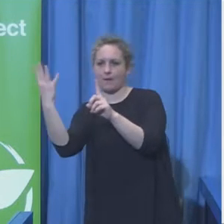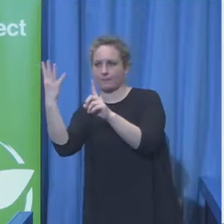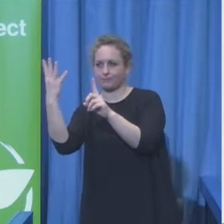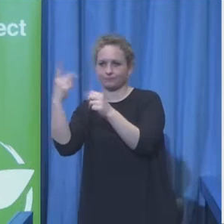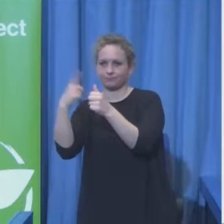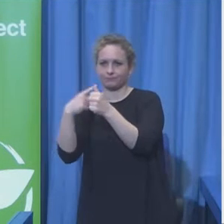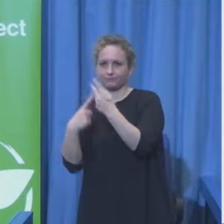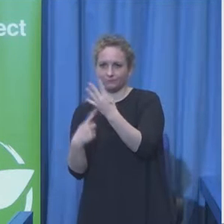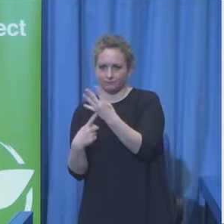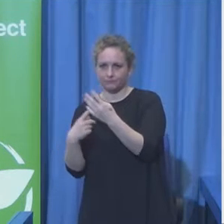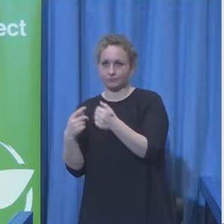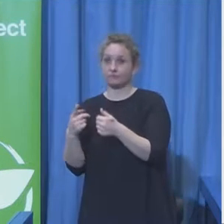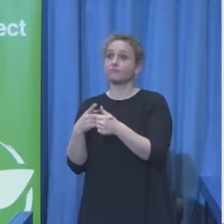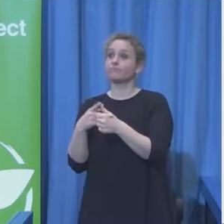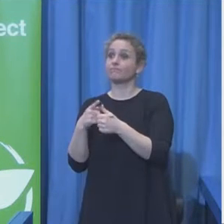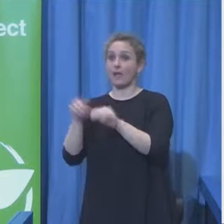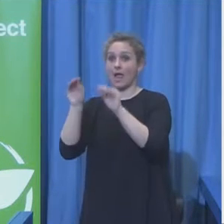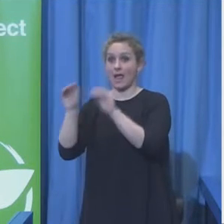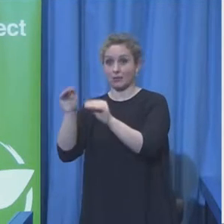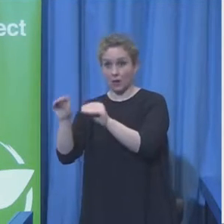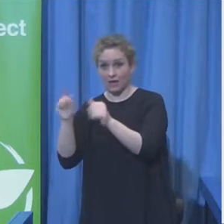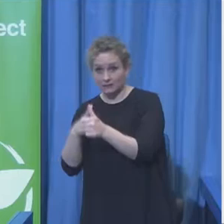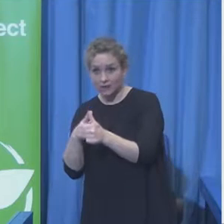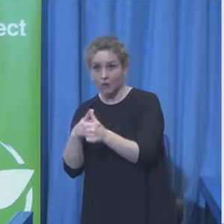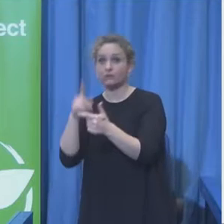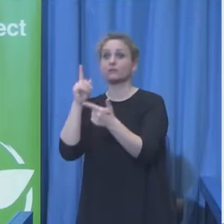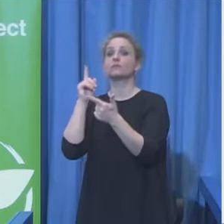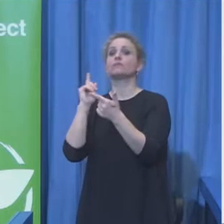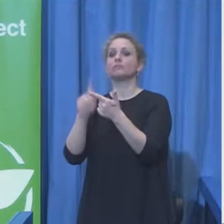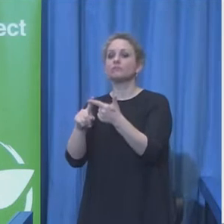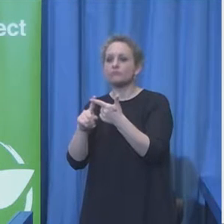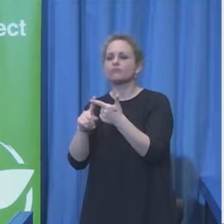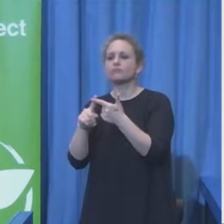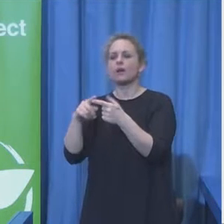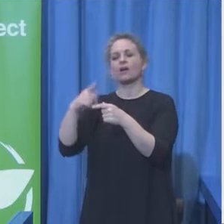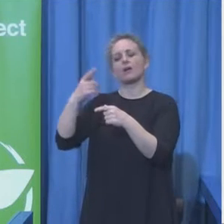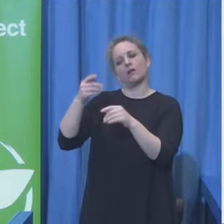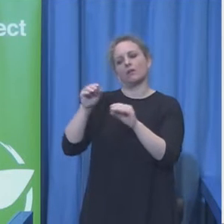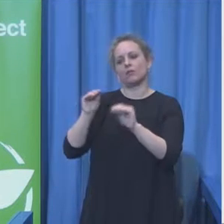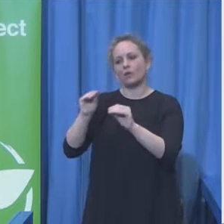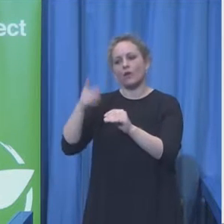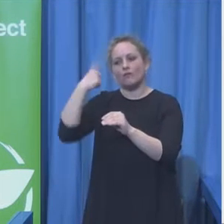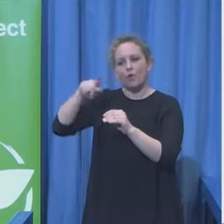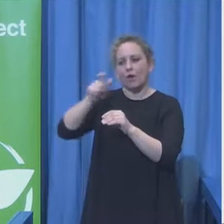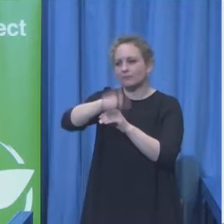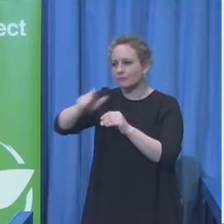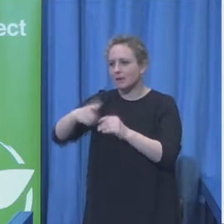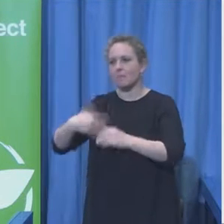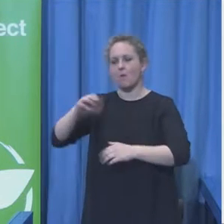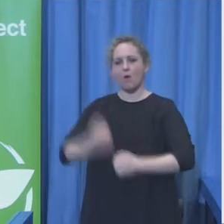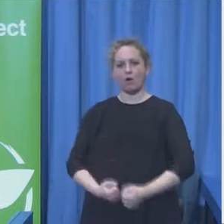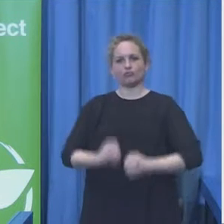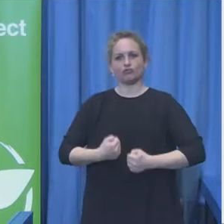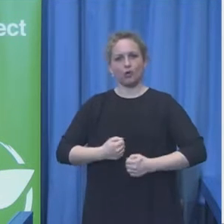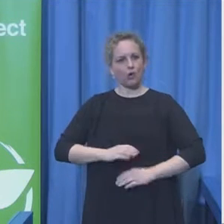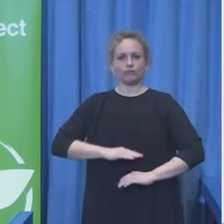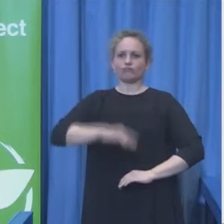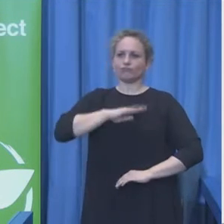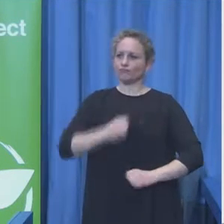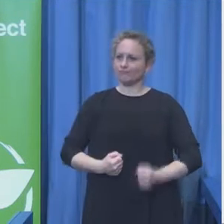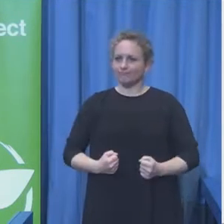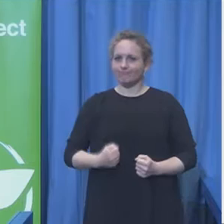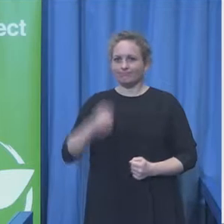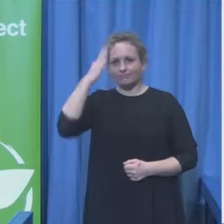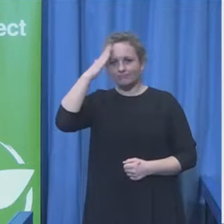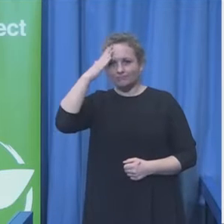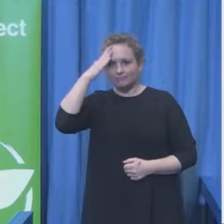in order to be employed later on, as Goal 10 is also key. It's about